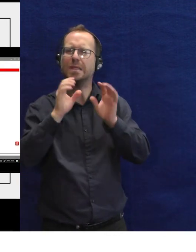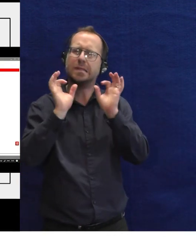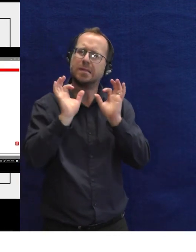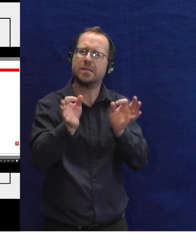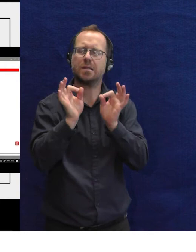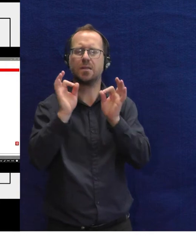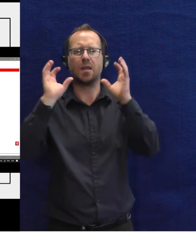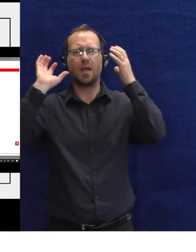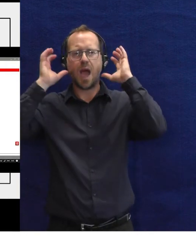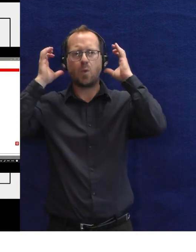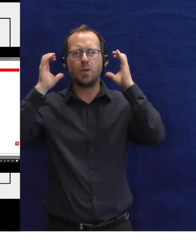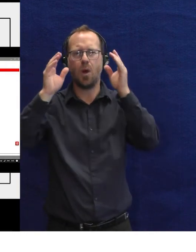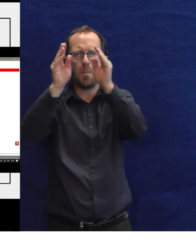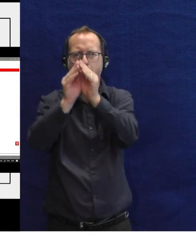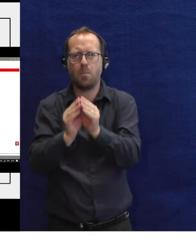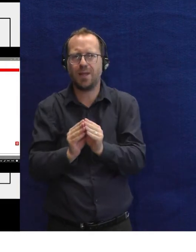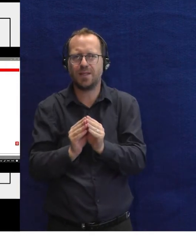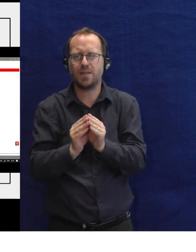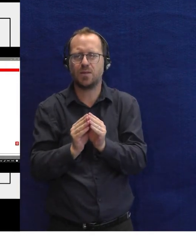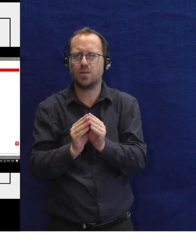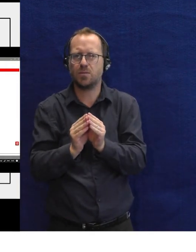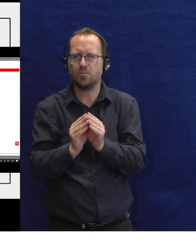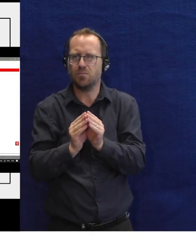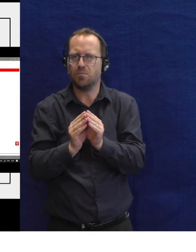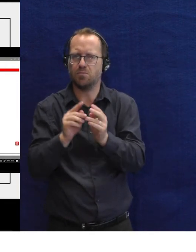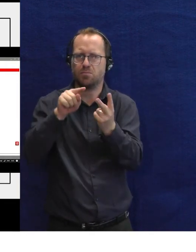it. So from your project you have the possibility to